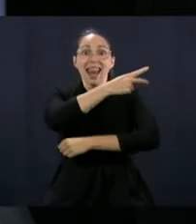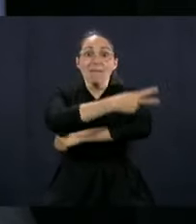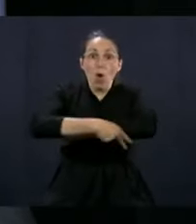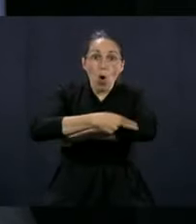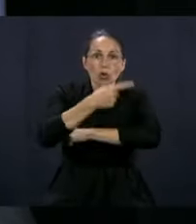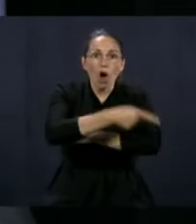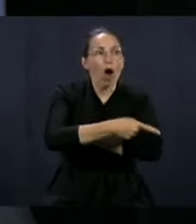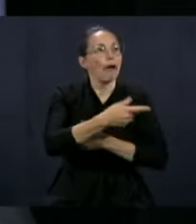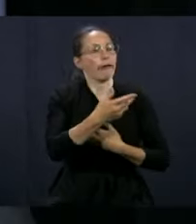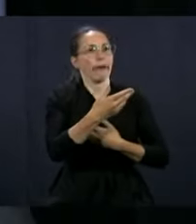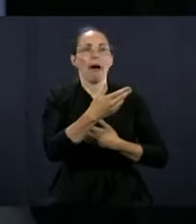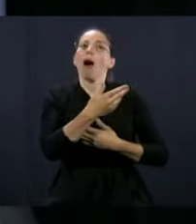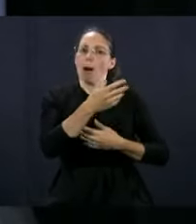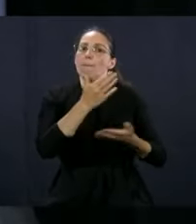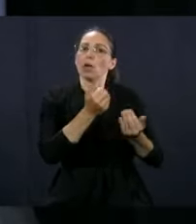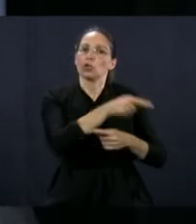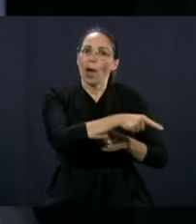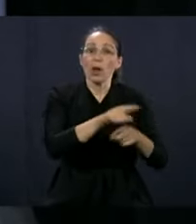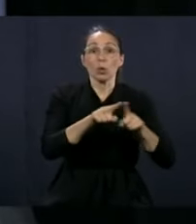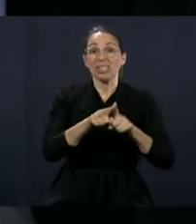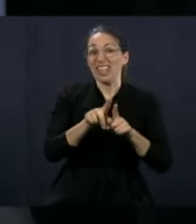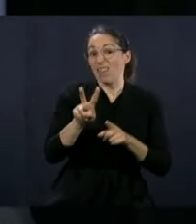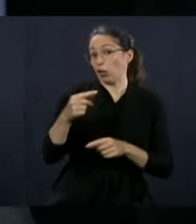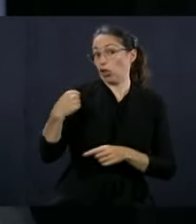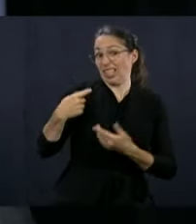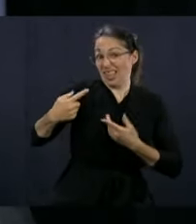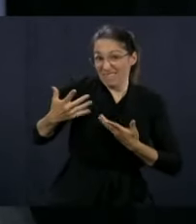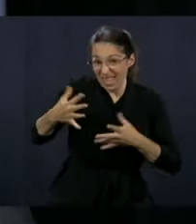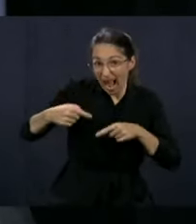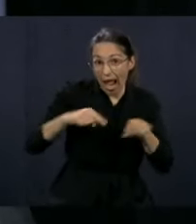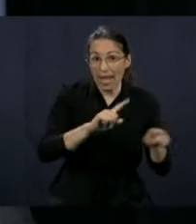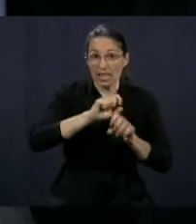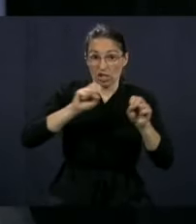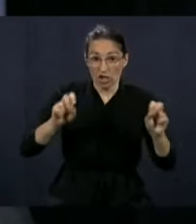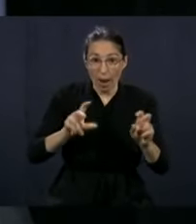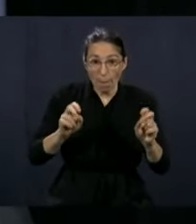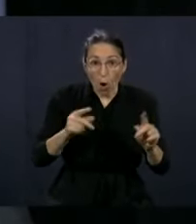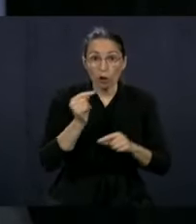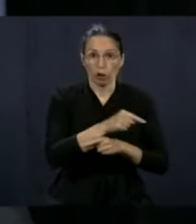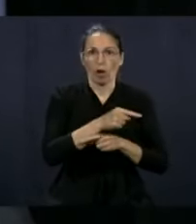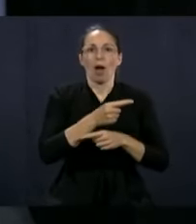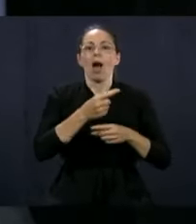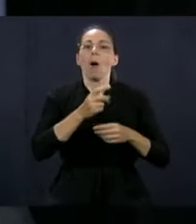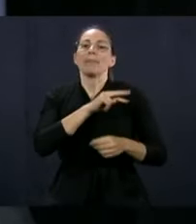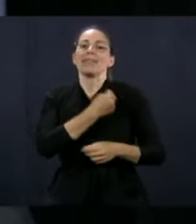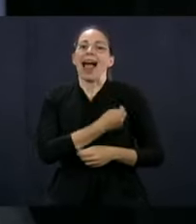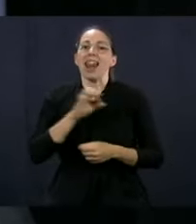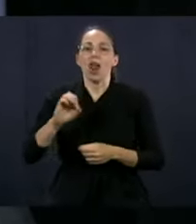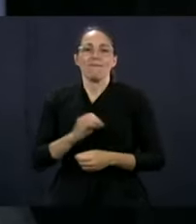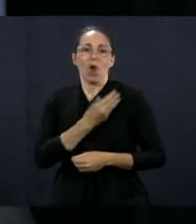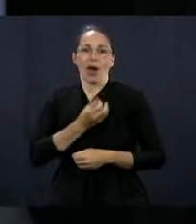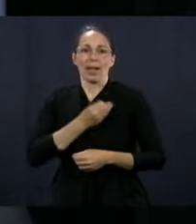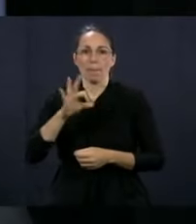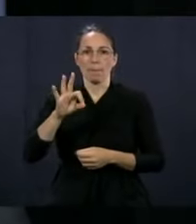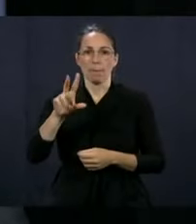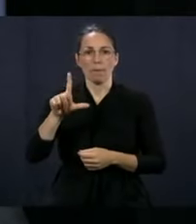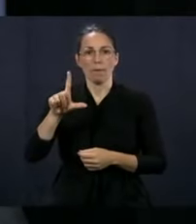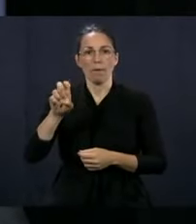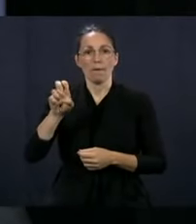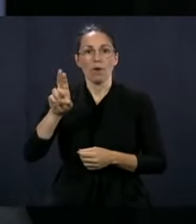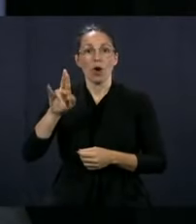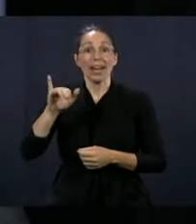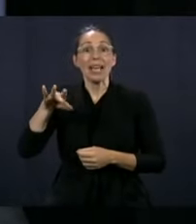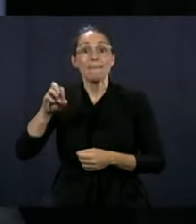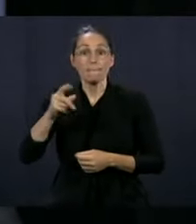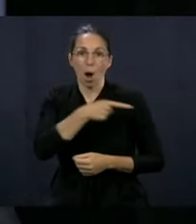seem. Friday, I was in Sherbrooke in the Fleurimont Hospital, where they want to add a mother-child center. Has